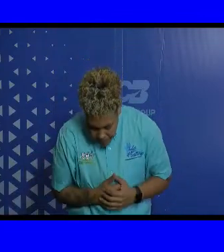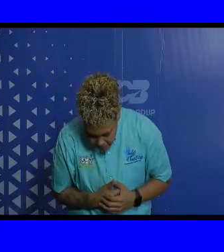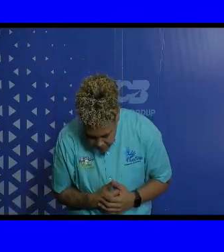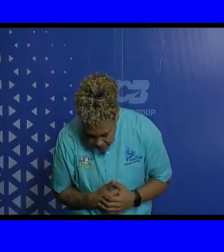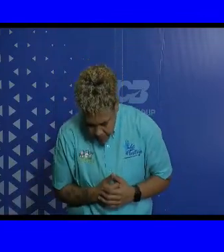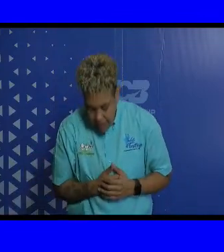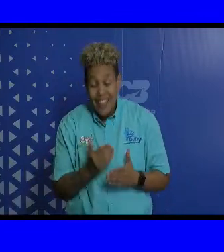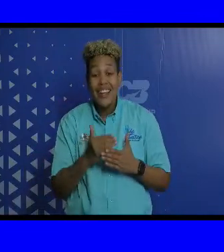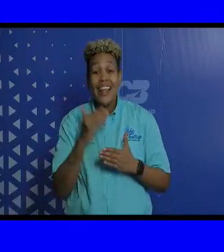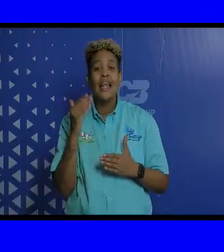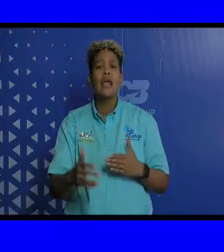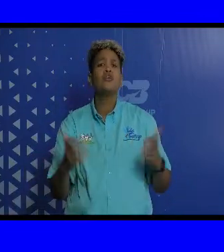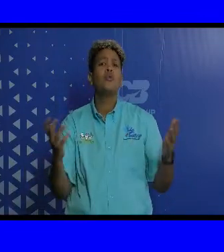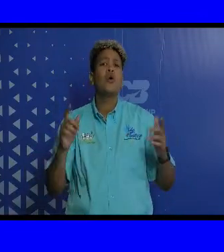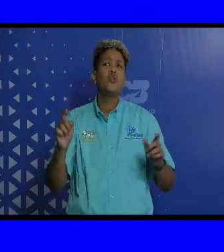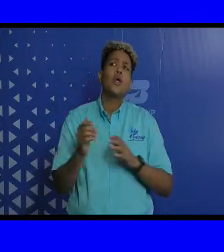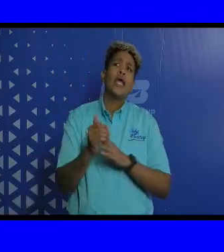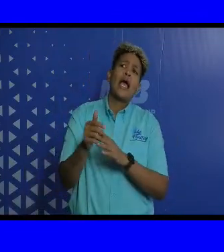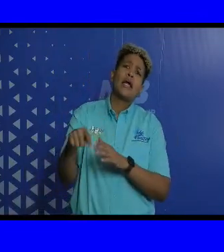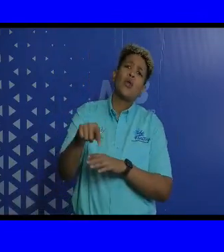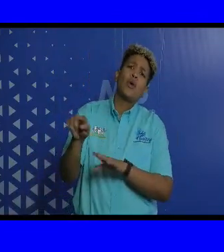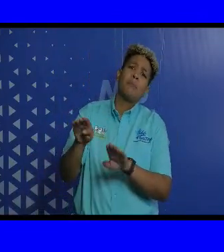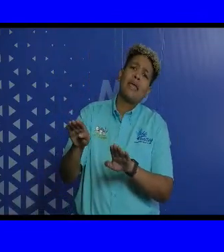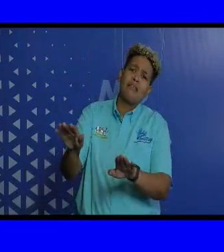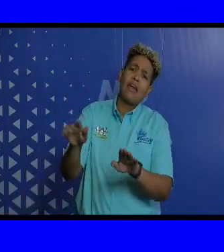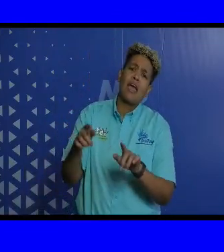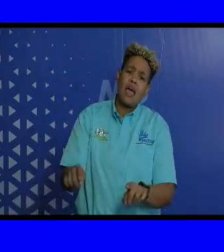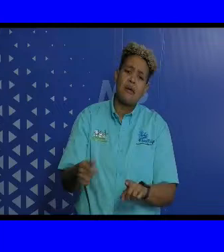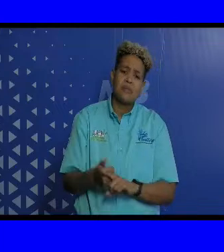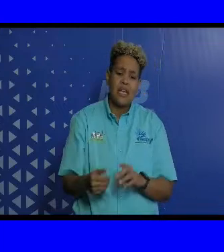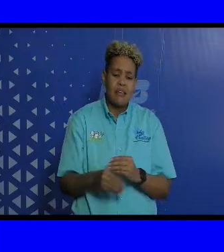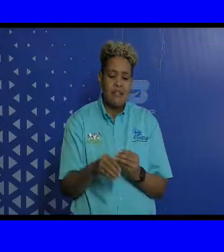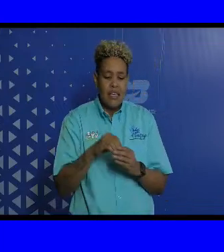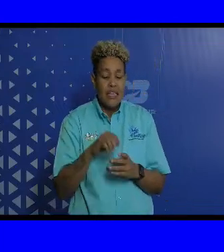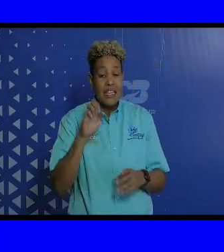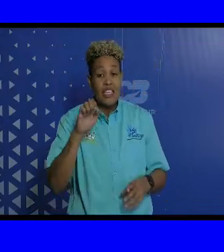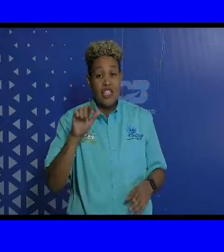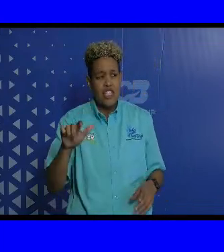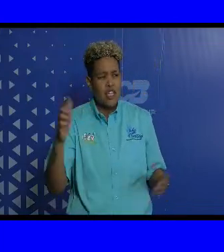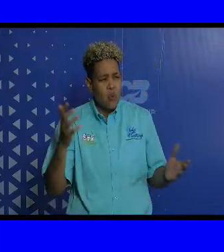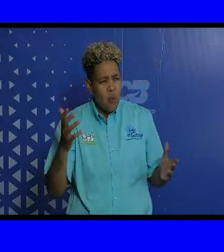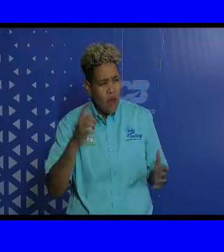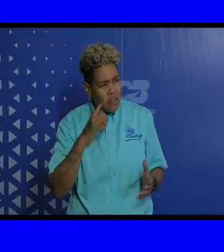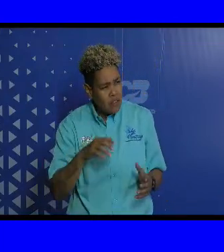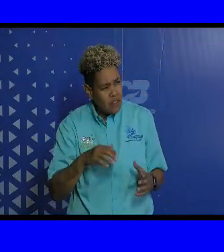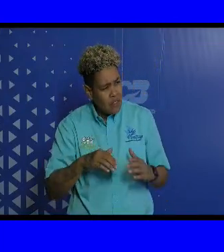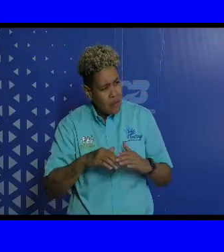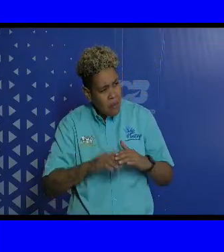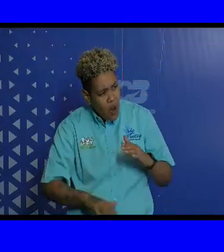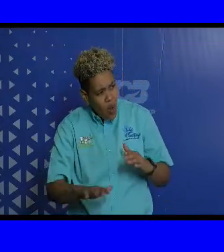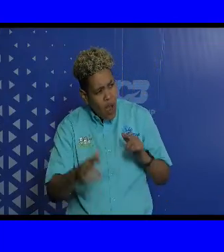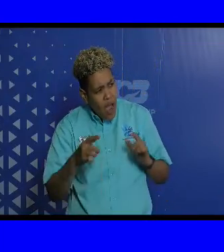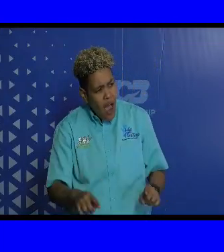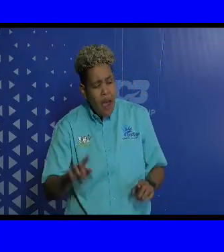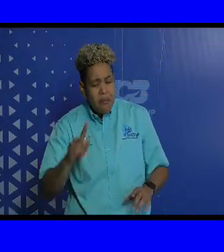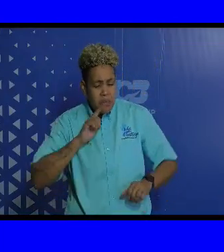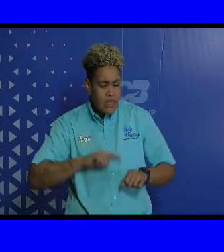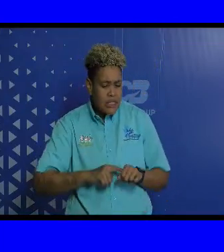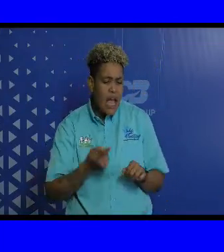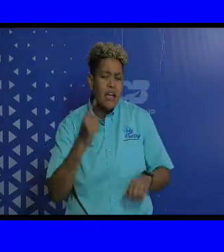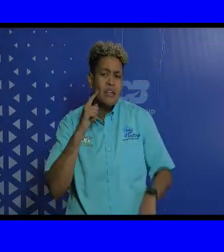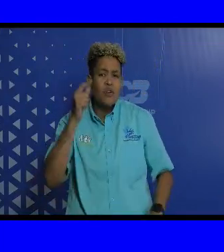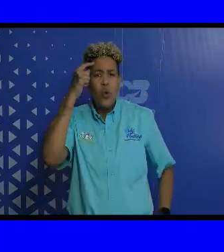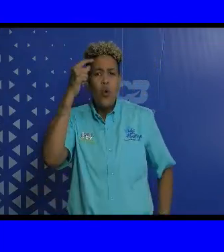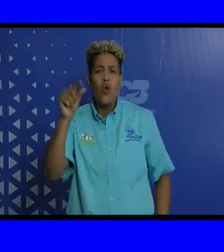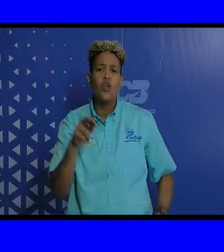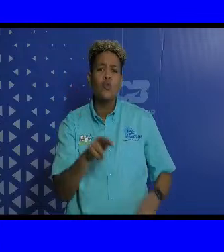And then the next question is, what should guide those behaviors? And so in the EGC, what lies below that is, the starting point is the